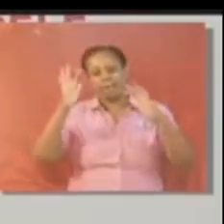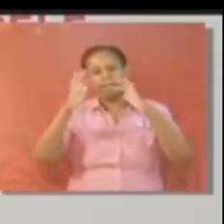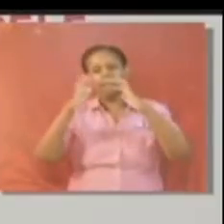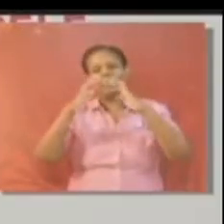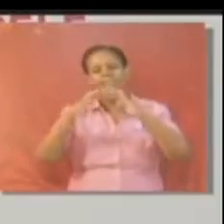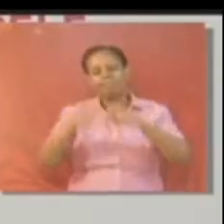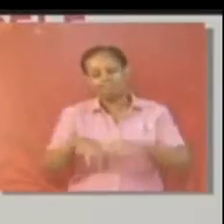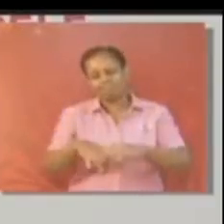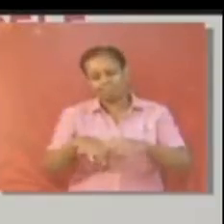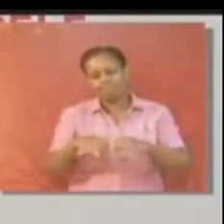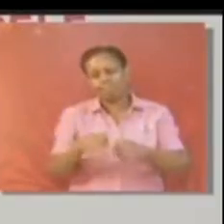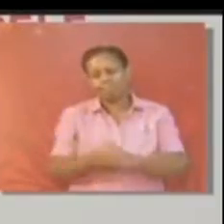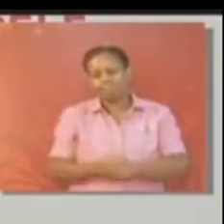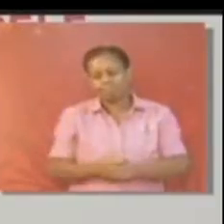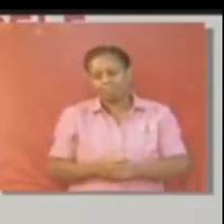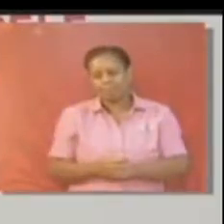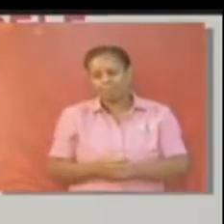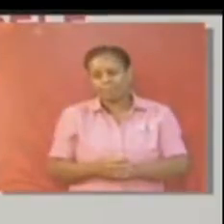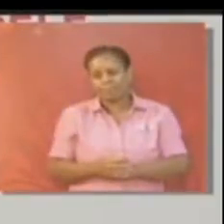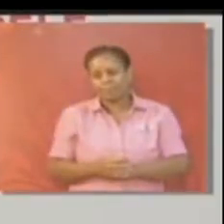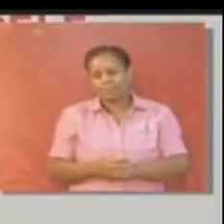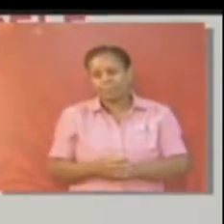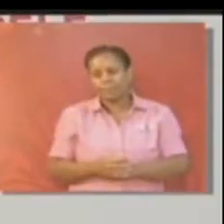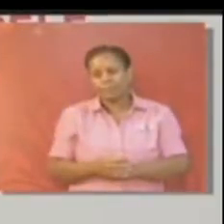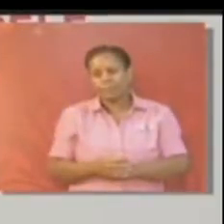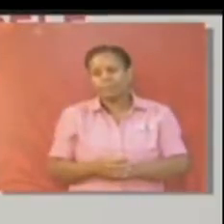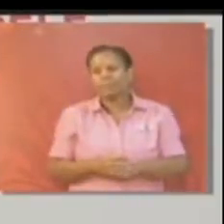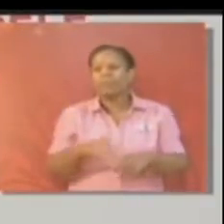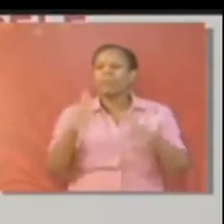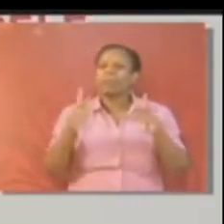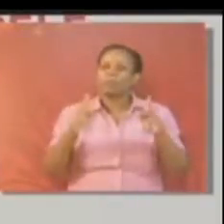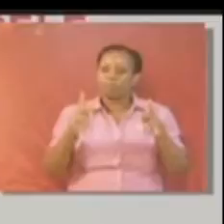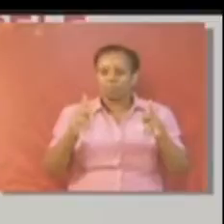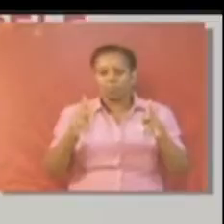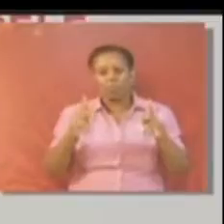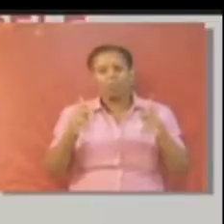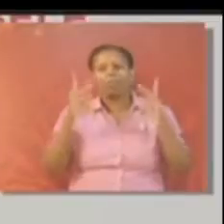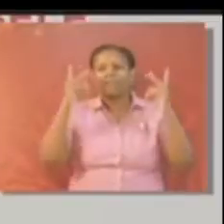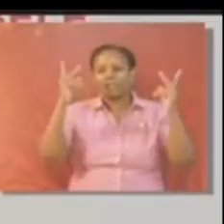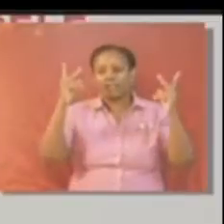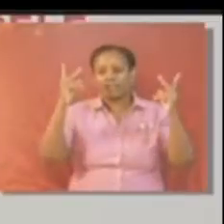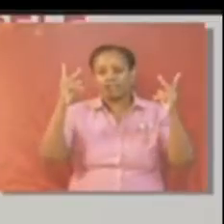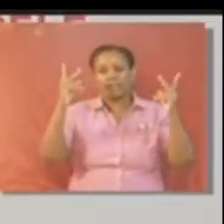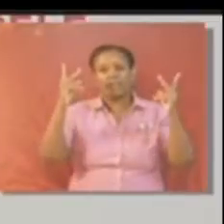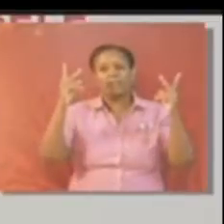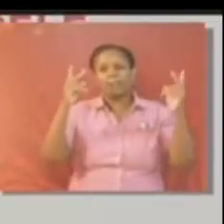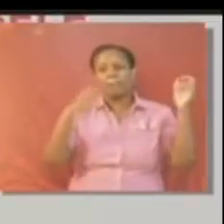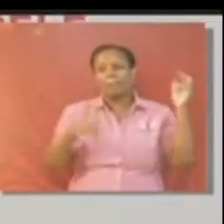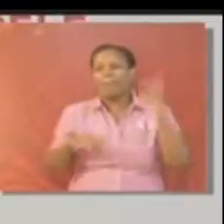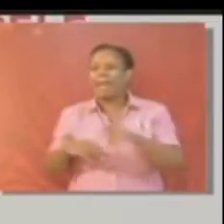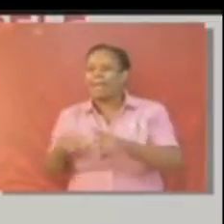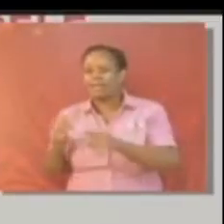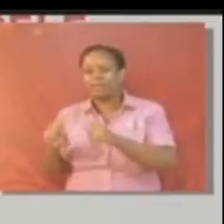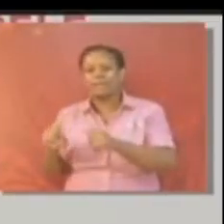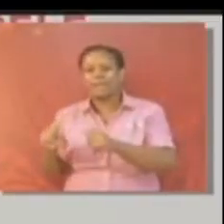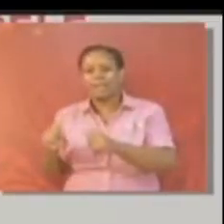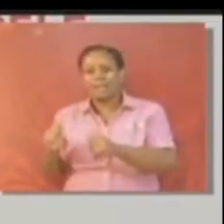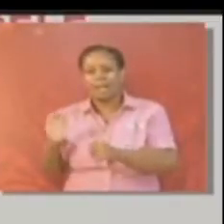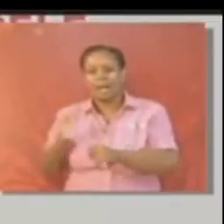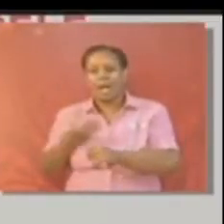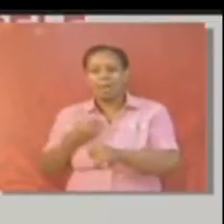people, Trinidadians, may come back to Trinidad and compromise our healthcare system. The healthcare system,